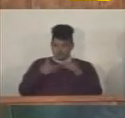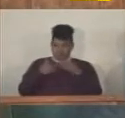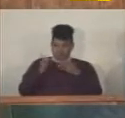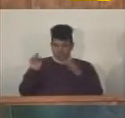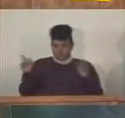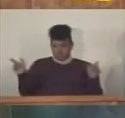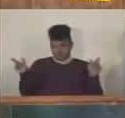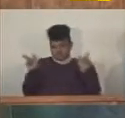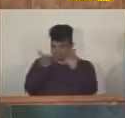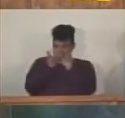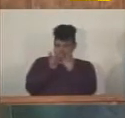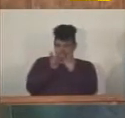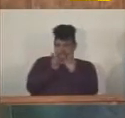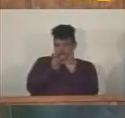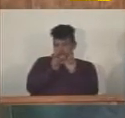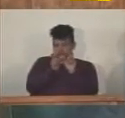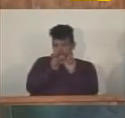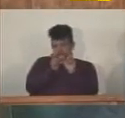leader